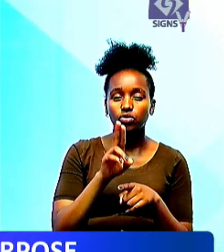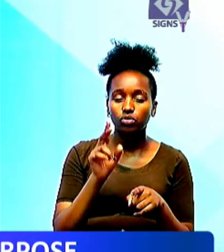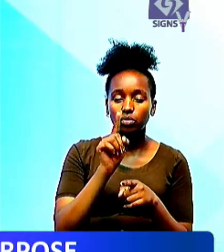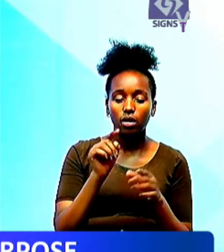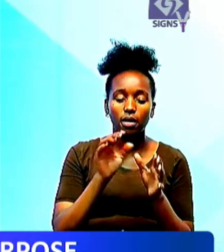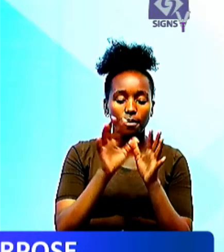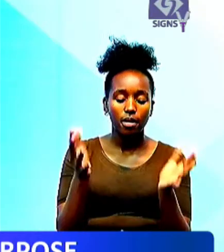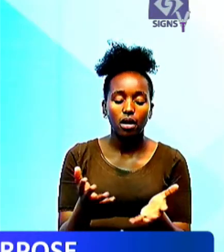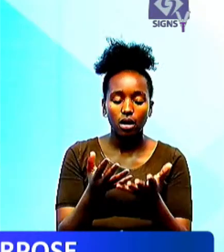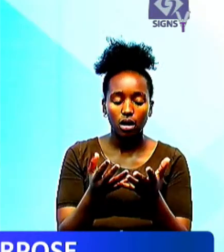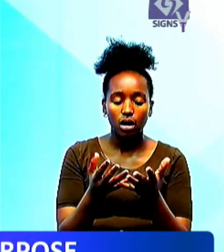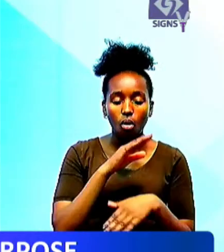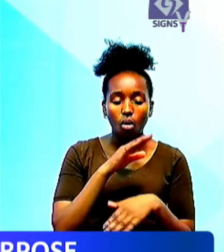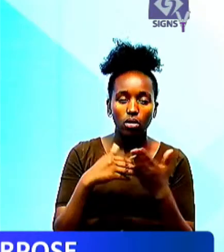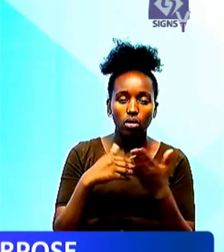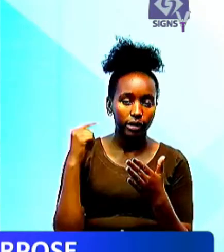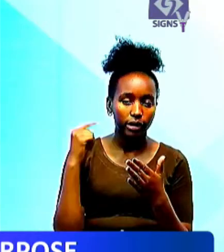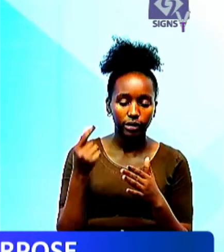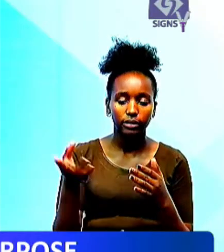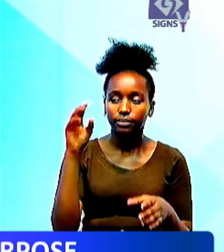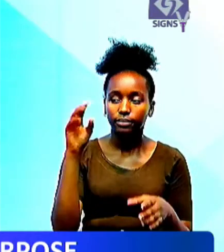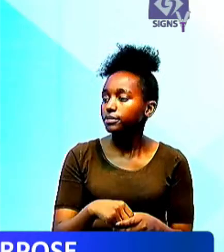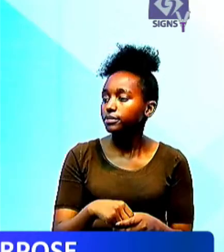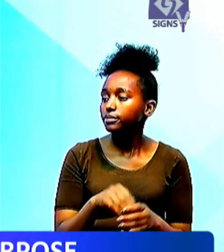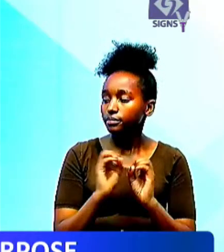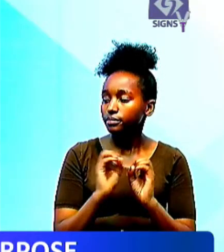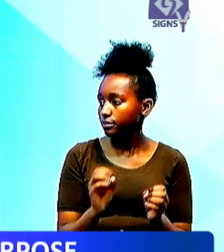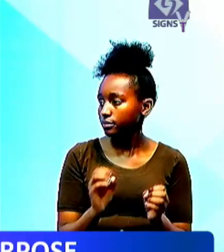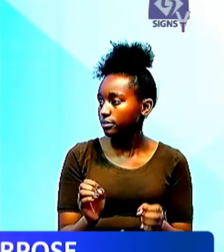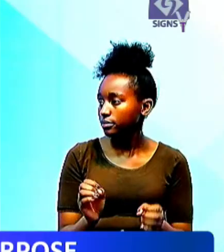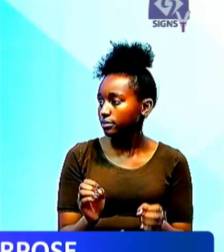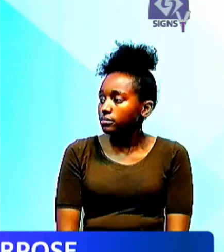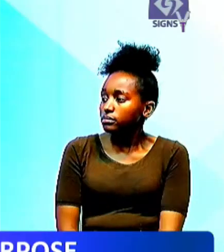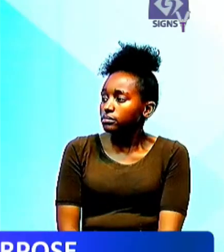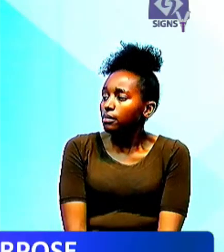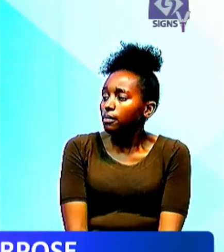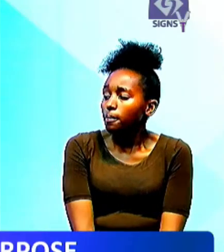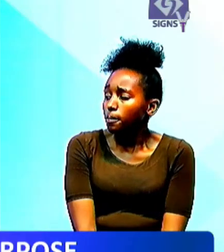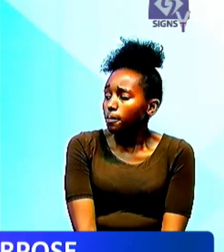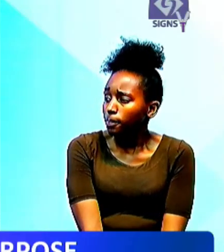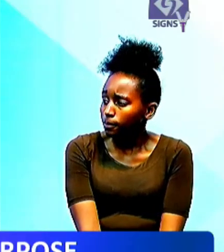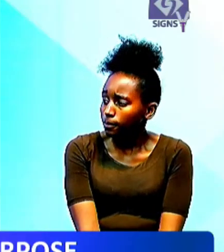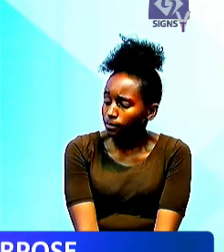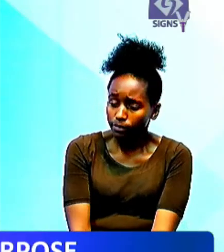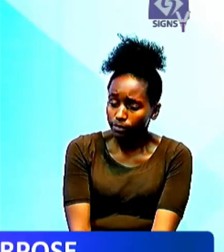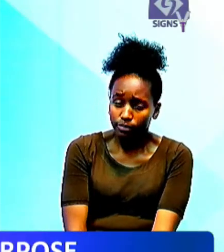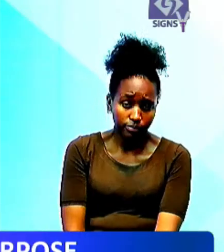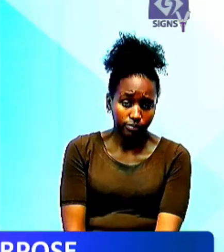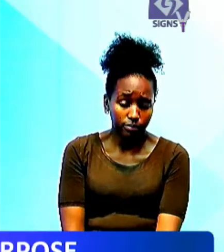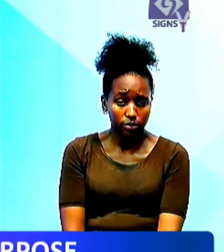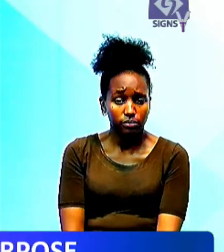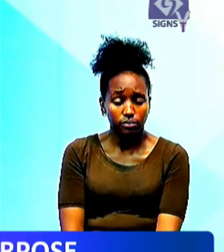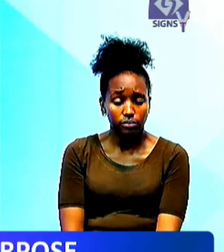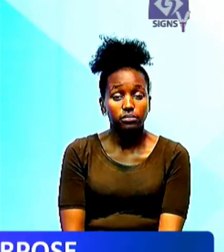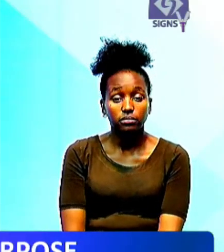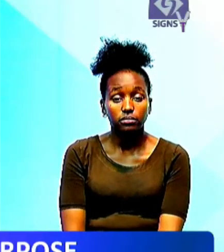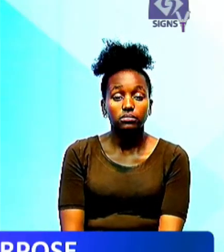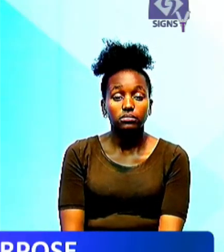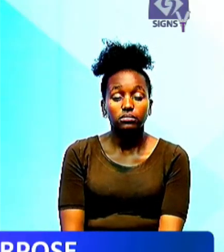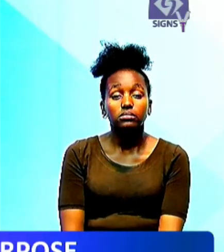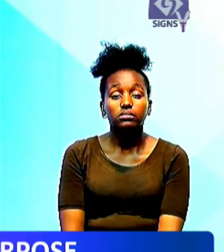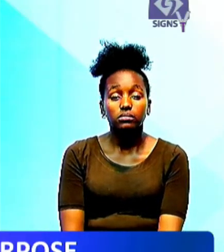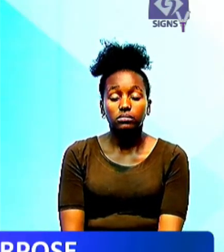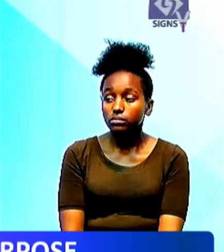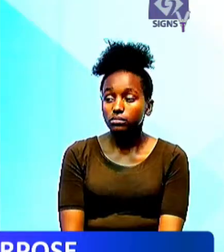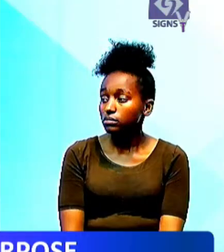basket. Have something in something. There's something we call like 40% have it invested. Depending on your age, if